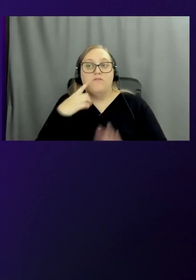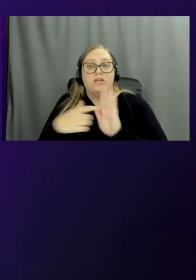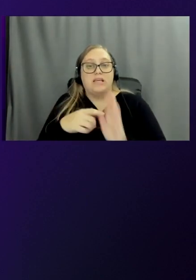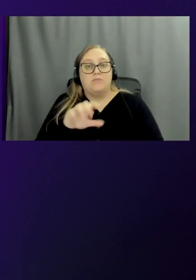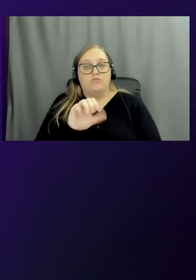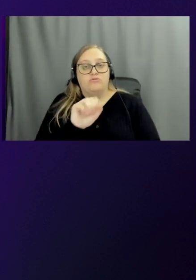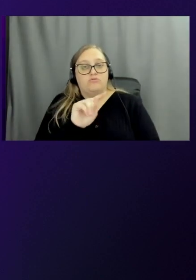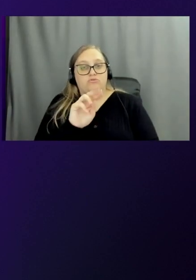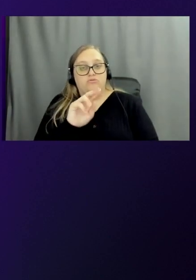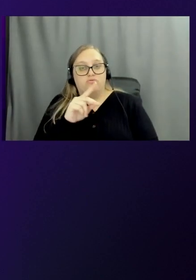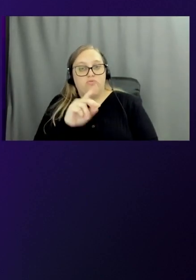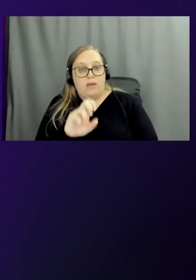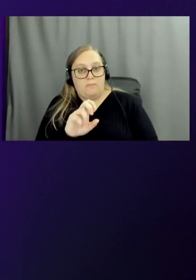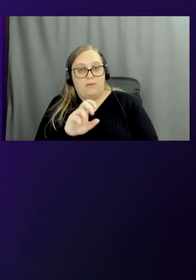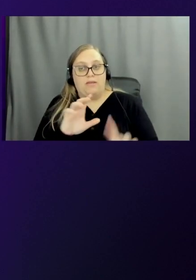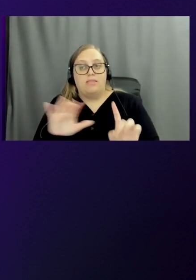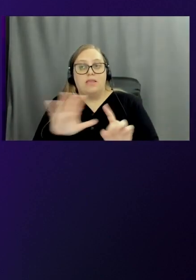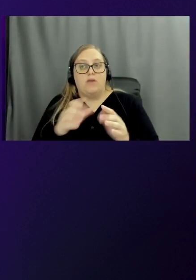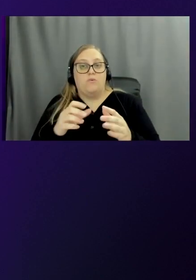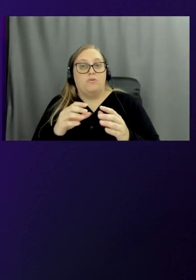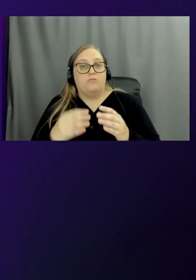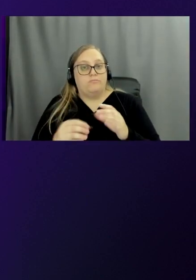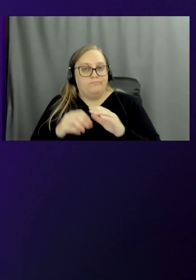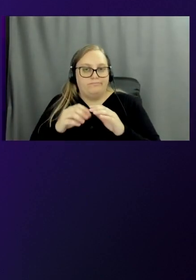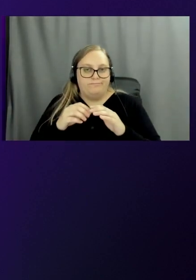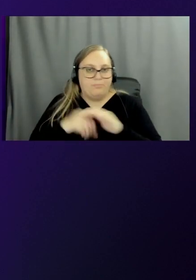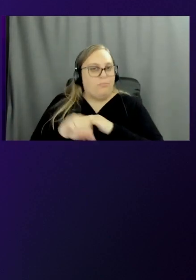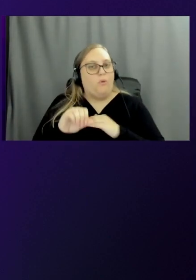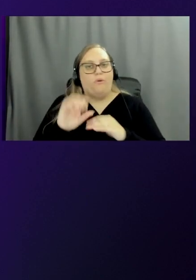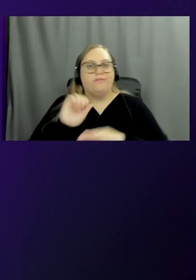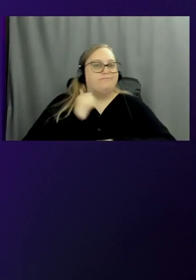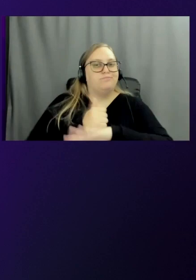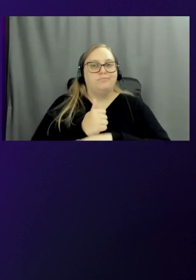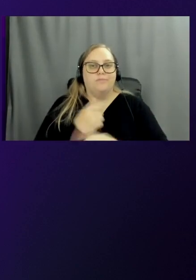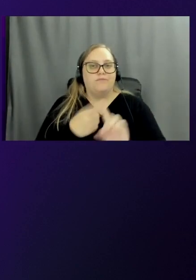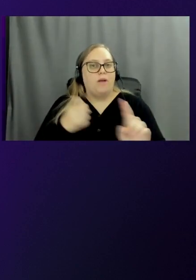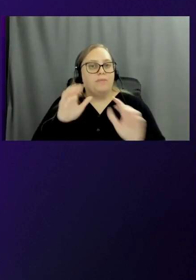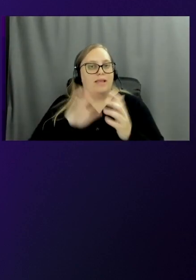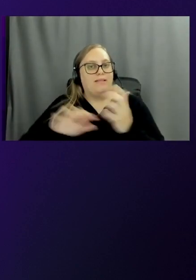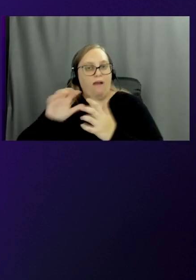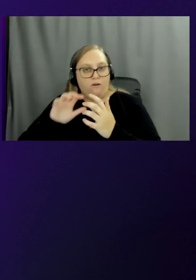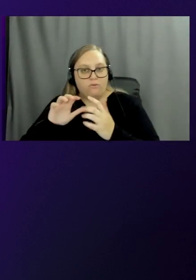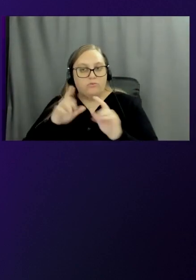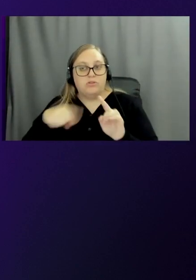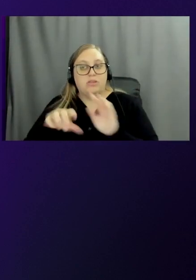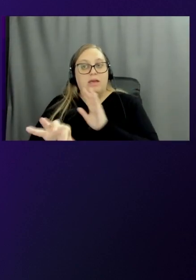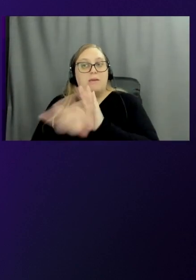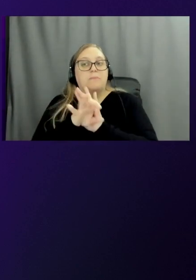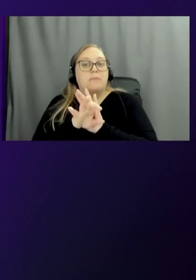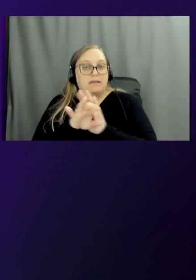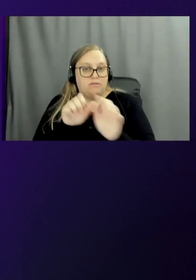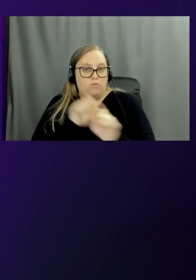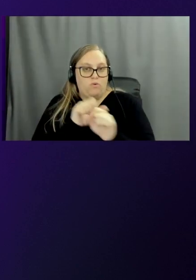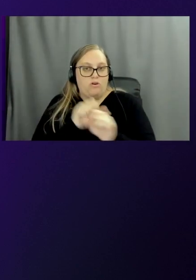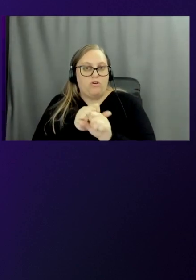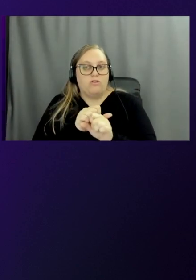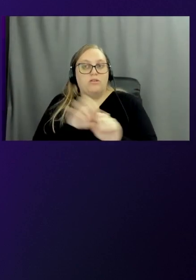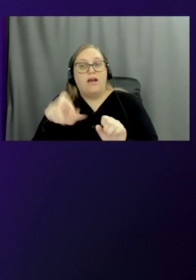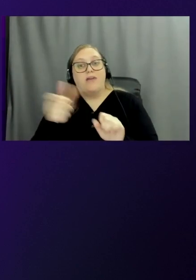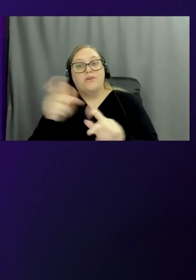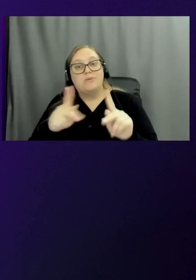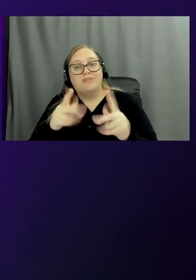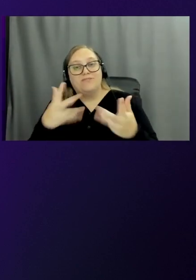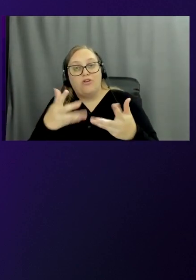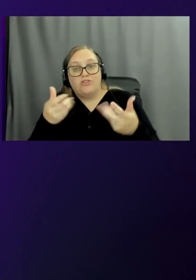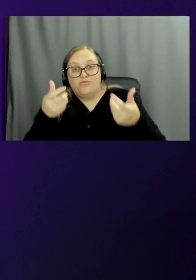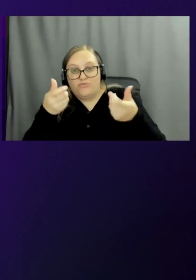company that provides payment infrastructure. And what they did is they started by picking a workload that they saw others try and had what is a meaningful amount of